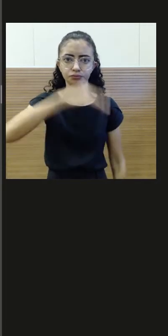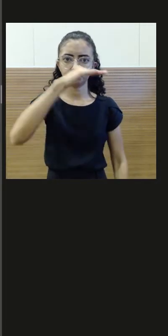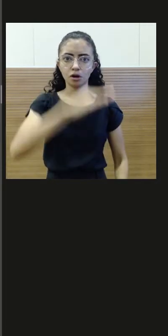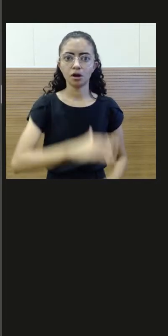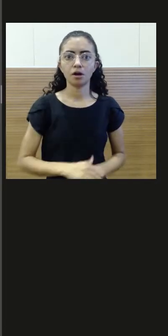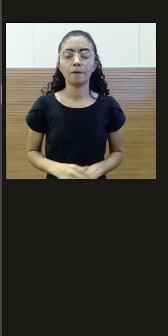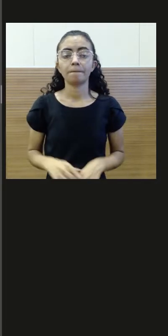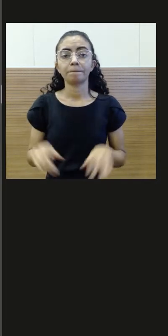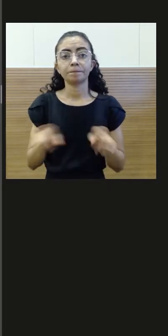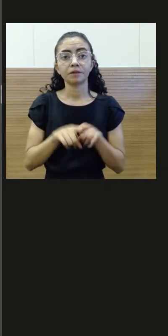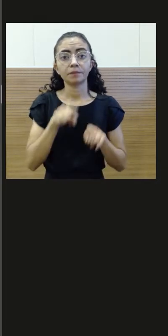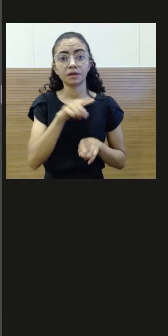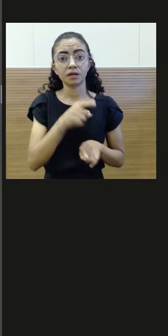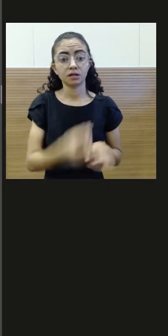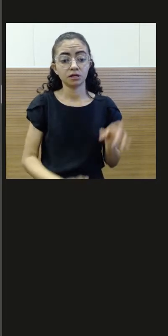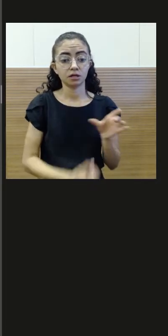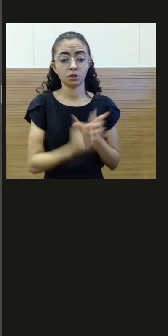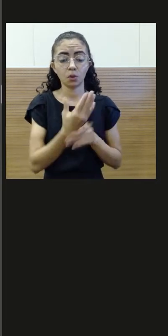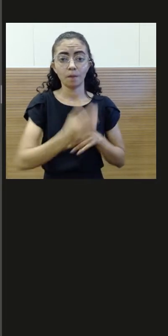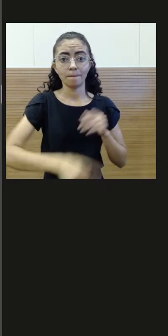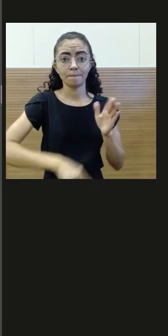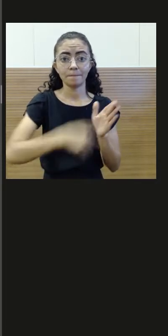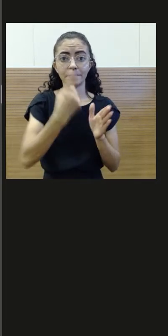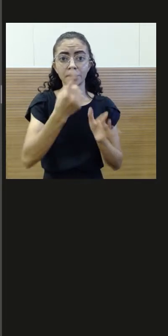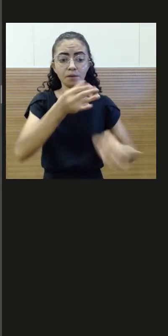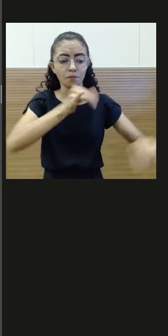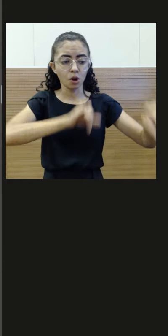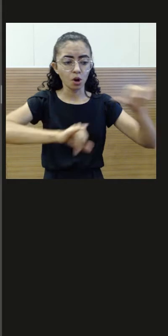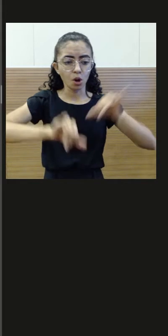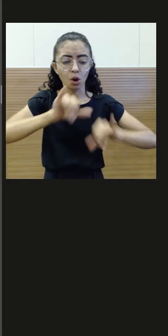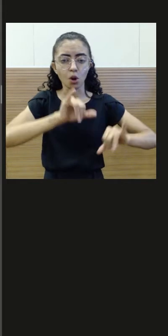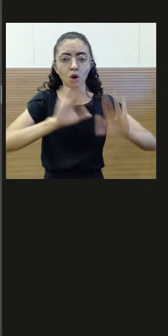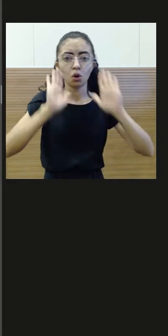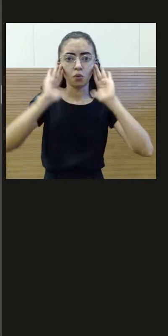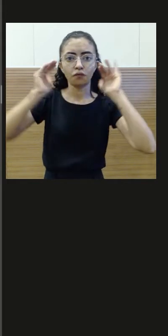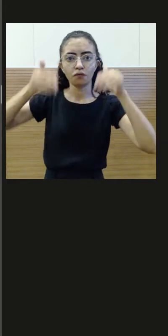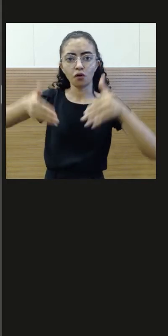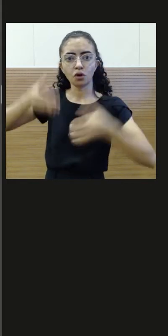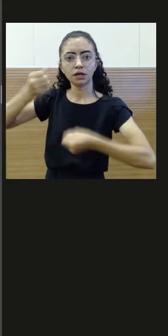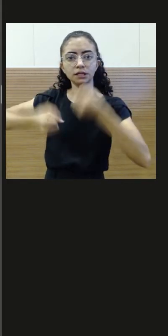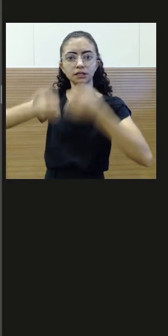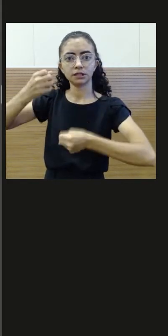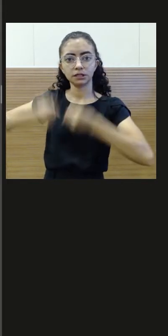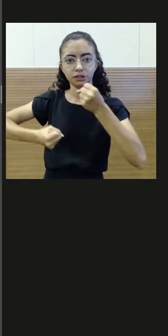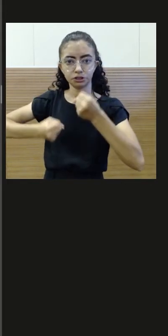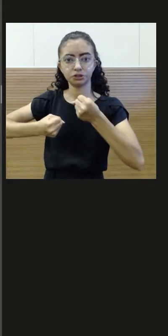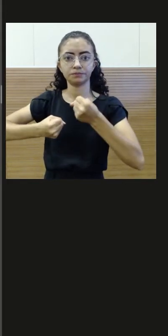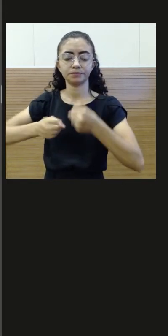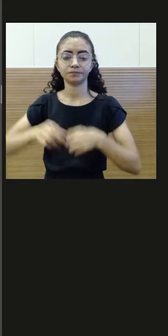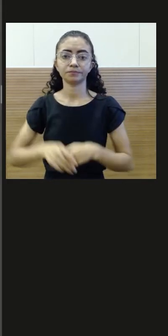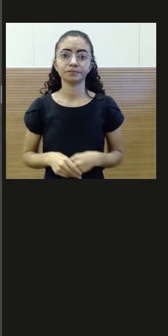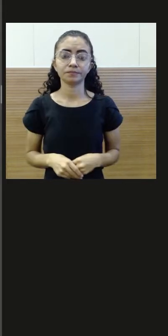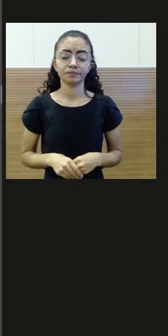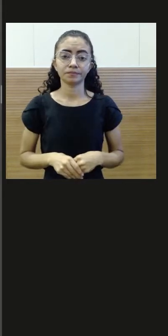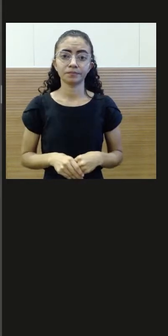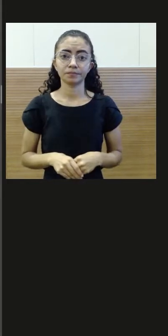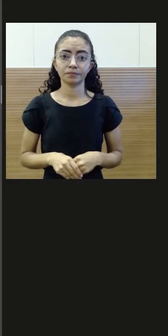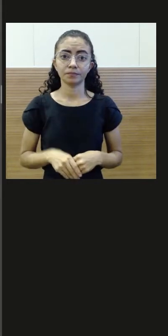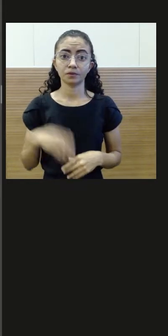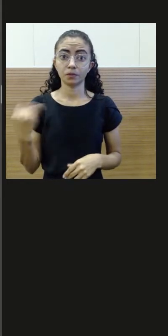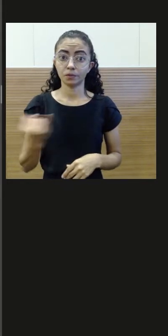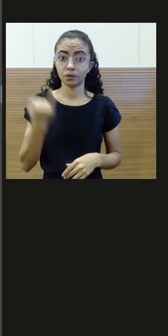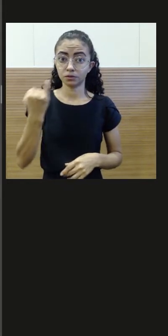to governments was that high-protein diets bred and sustained big, strong men fit to fight